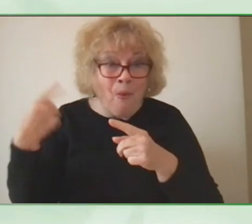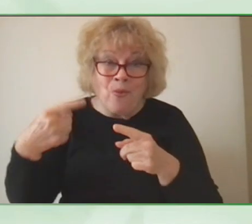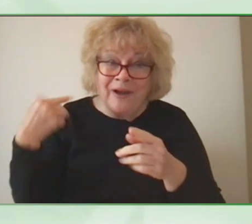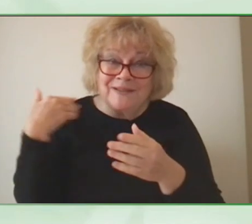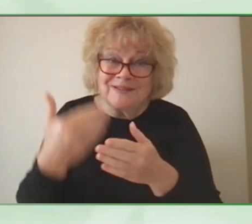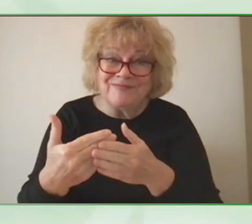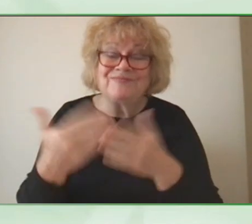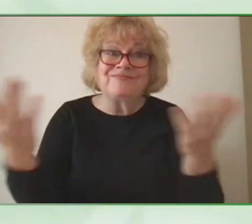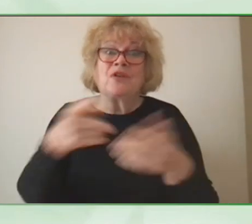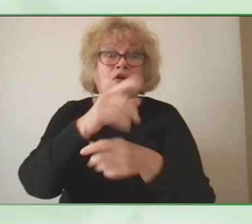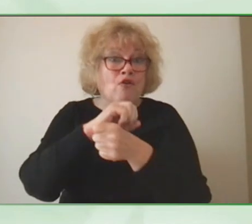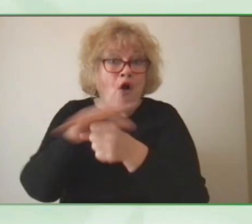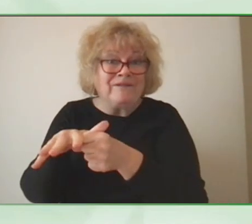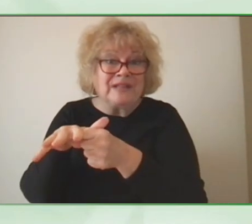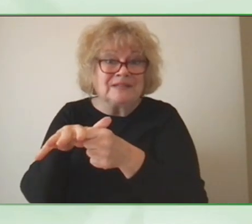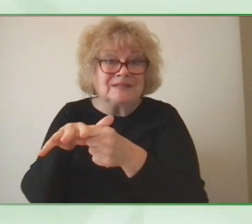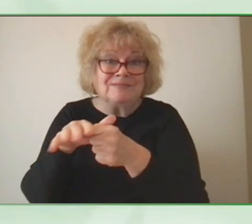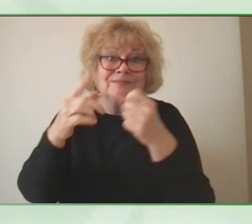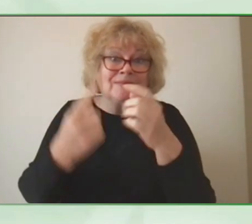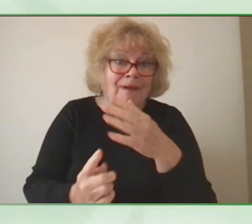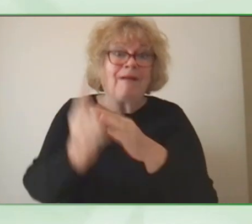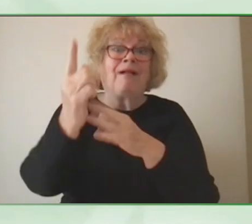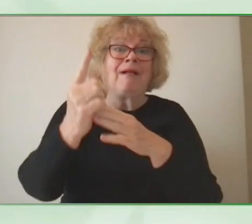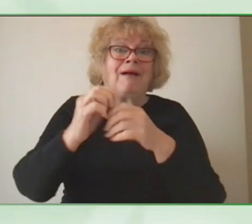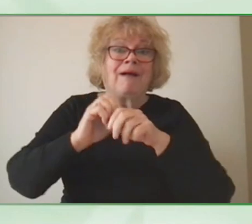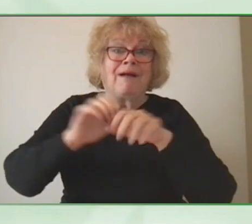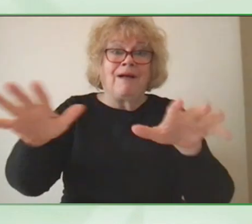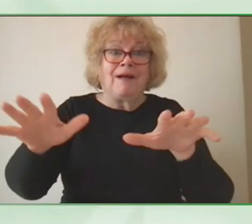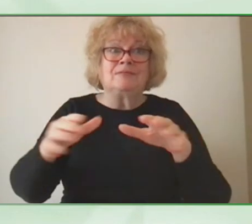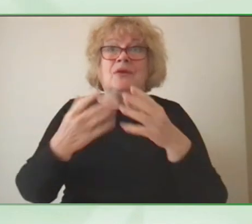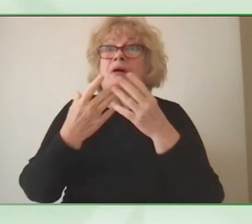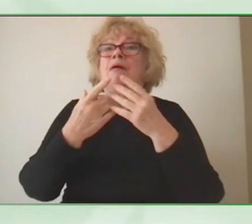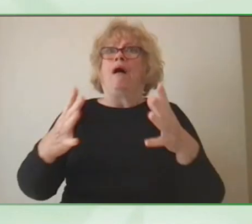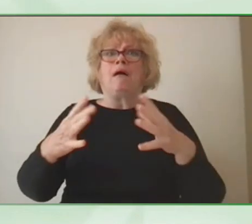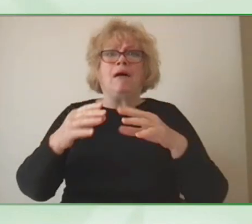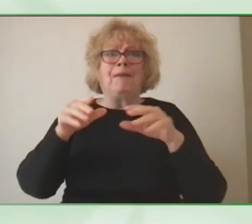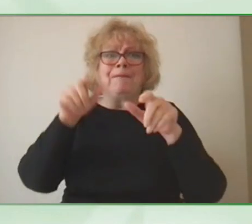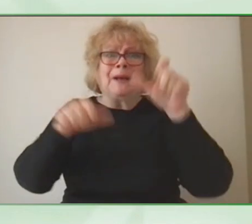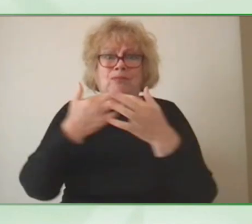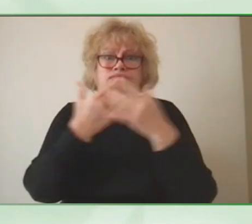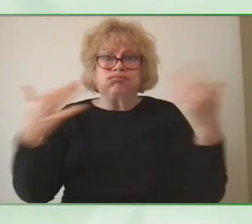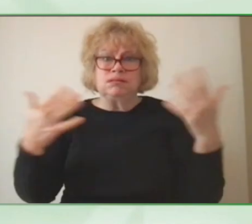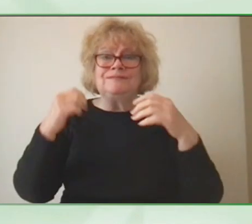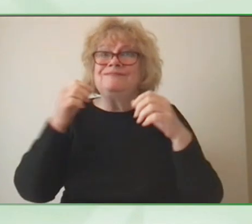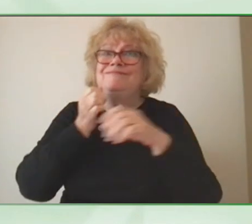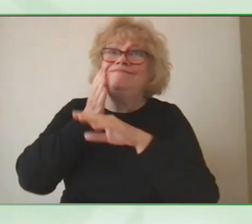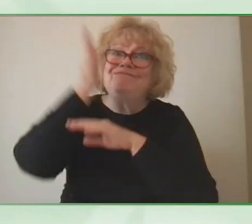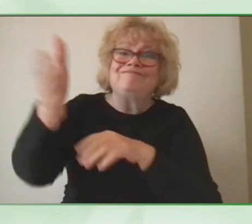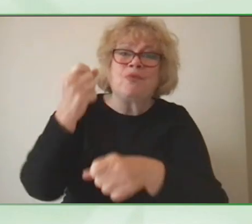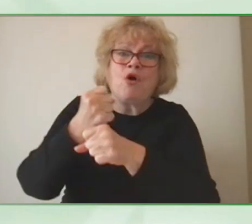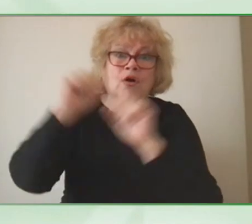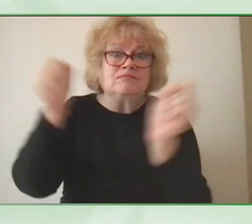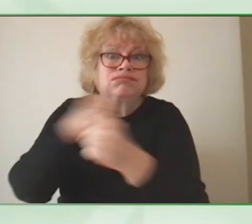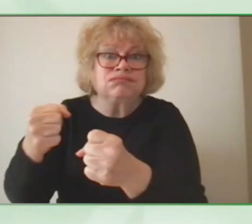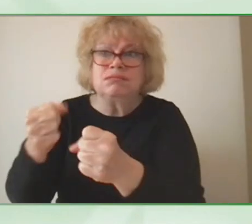school. And so the argument that we needed to start thinking about what happens when we